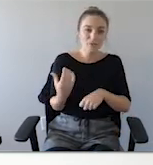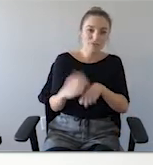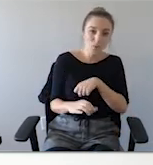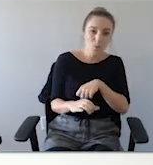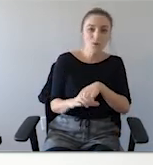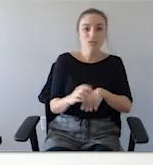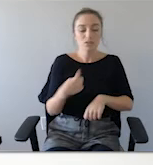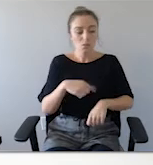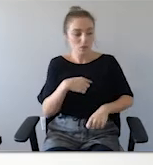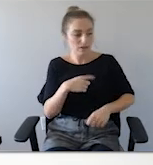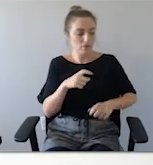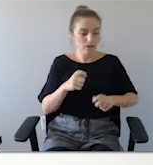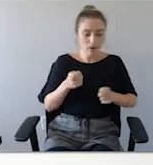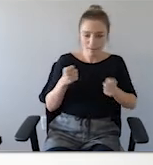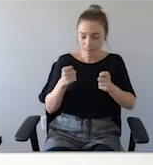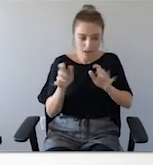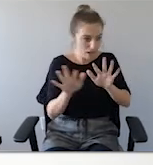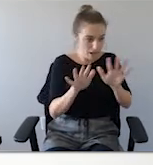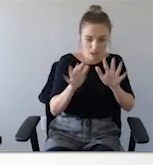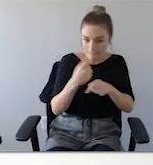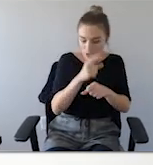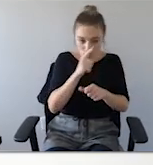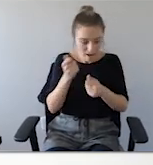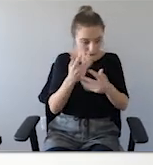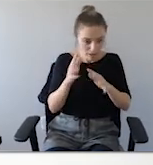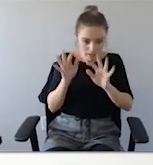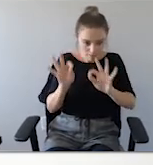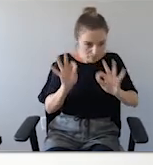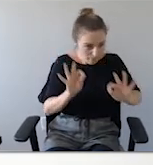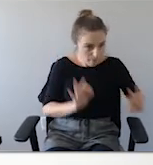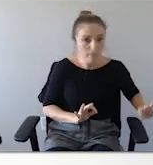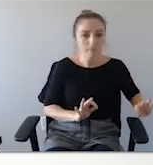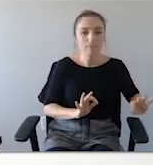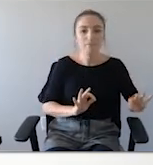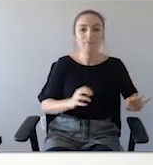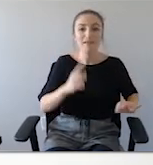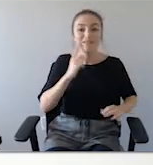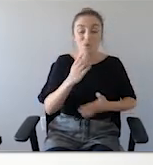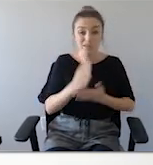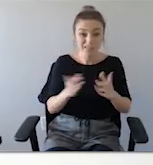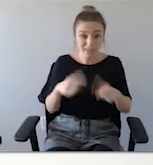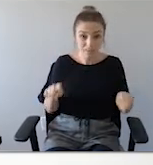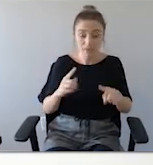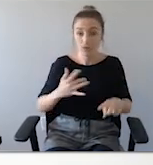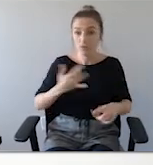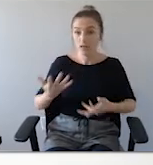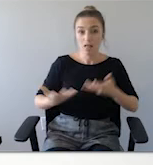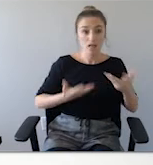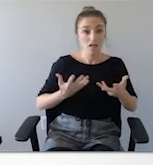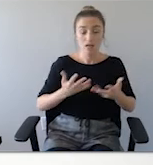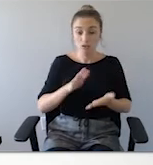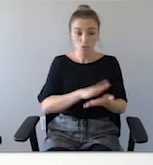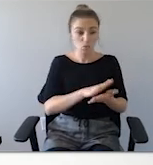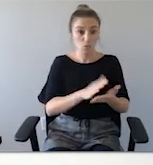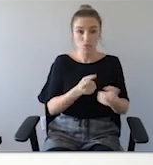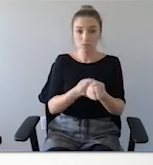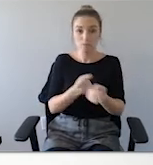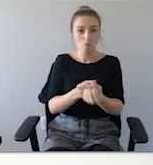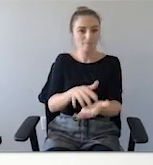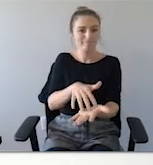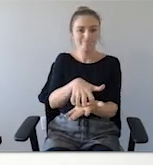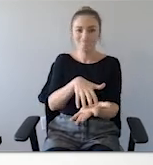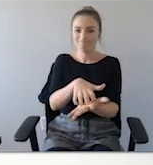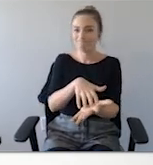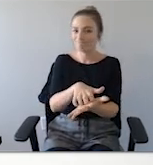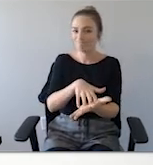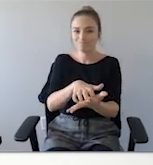was us. This is how it was going. And for some of you guys, you didn't have so much support from your school during COVID, because I saw